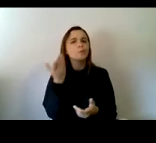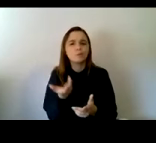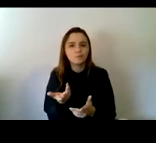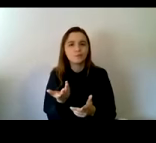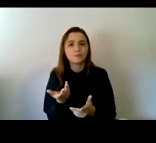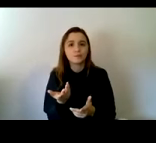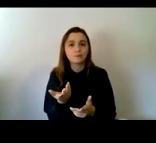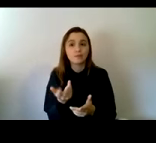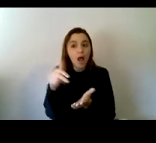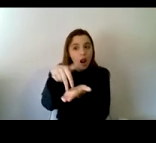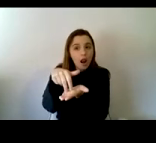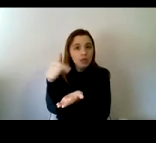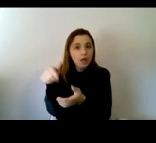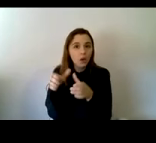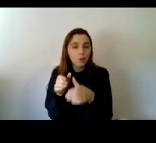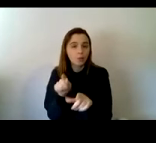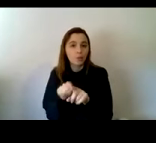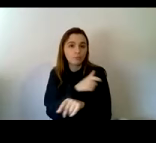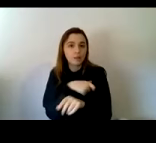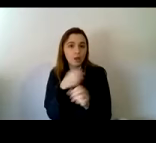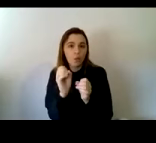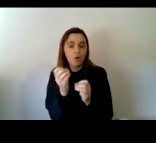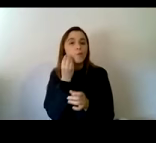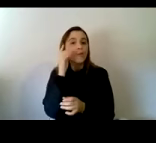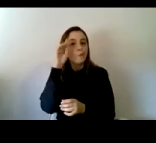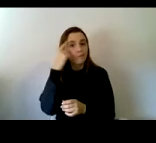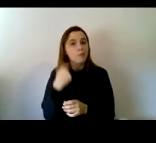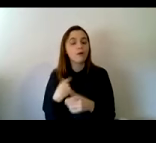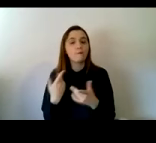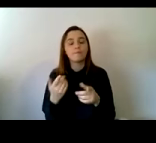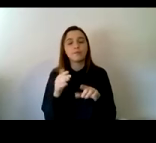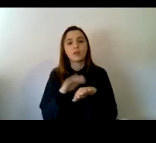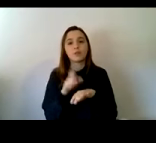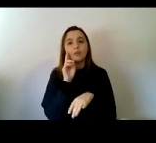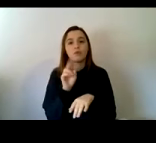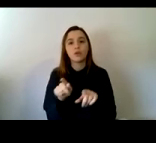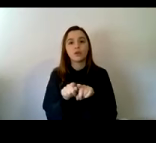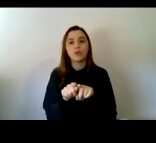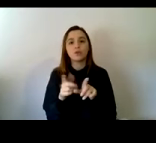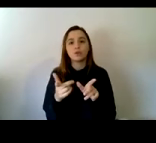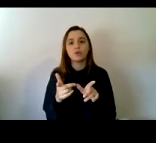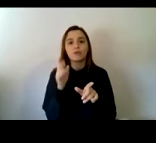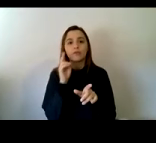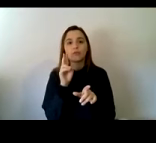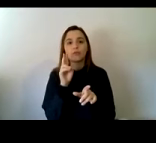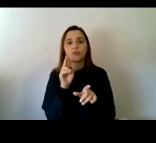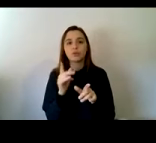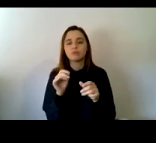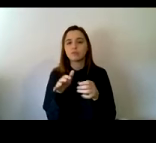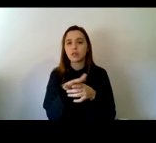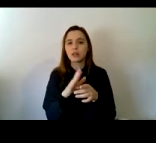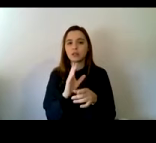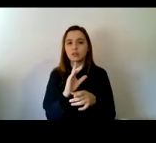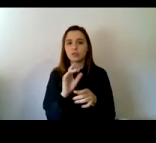groups, one that is very dear to me is the underrepresentation of women in the field of computer science. In fact,